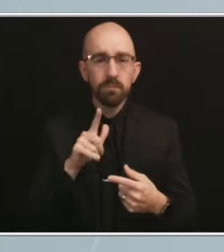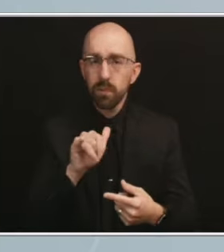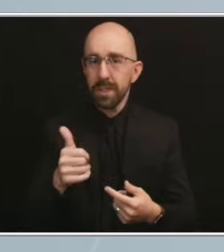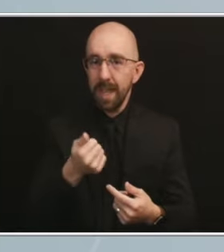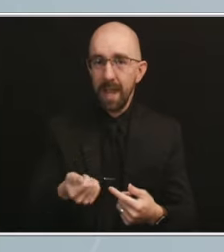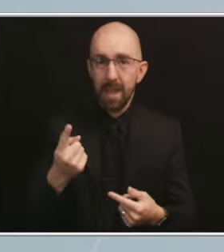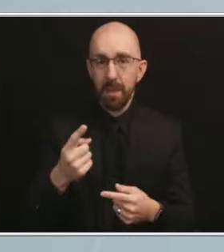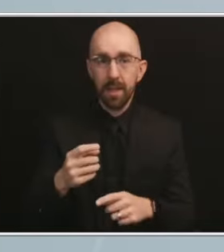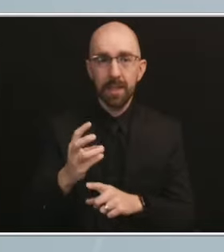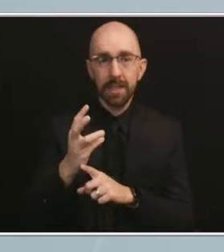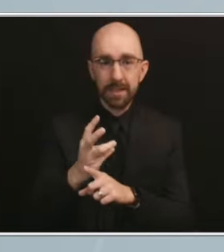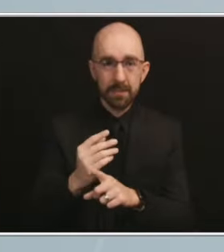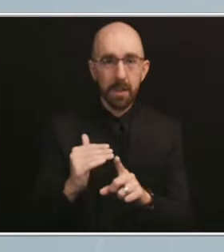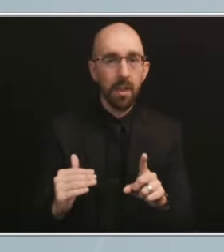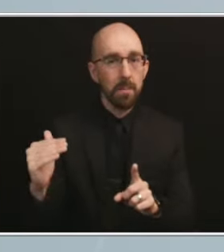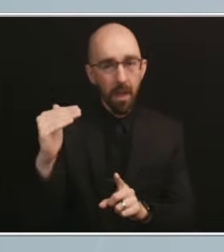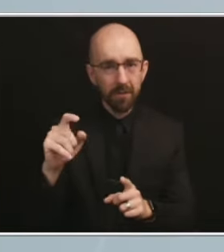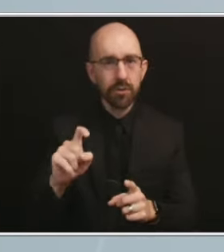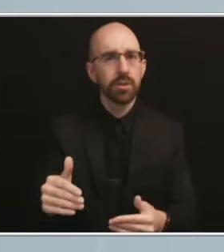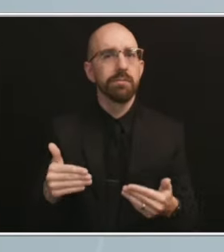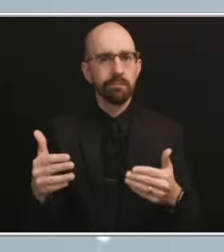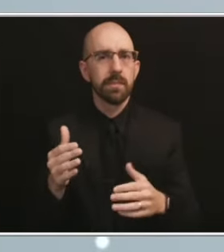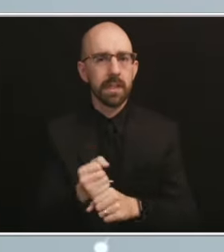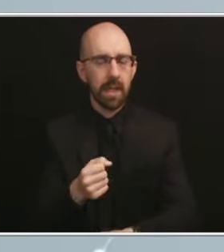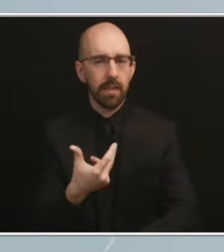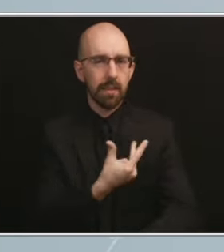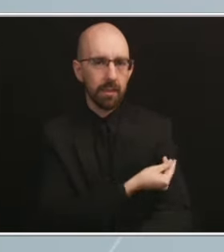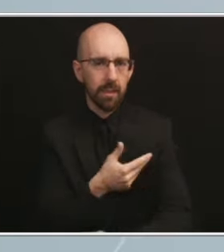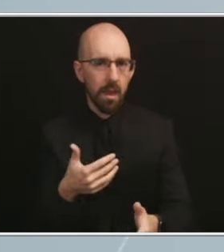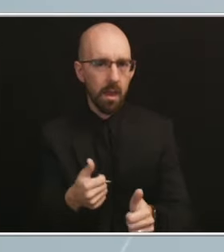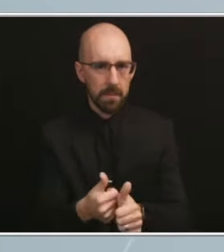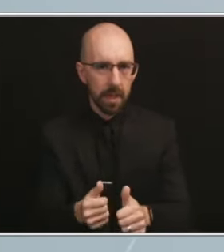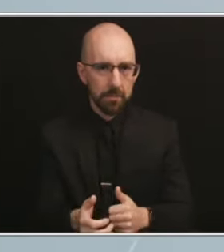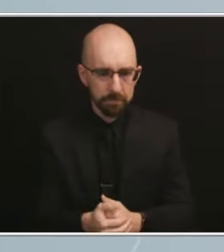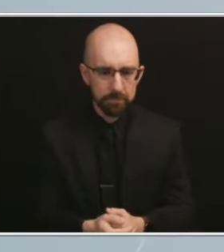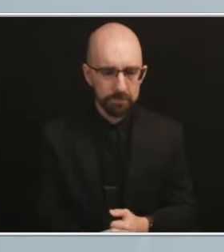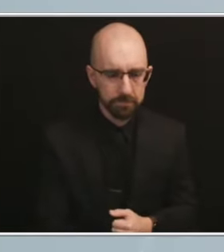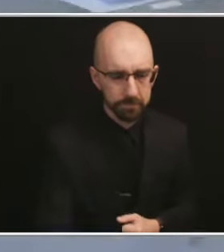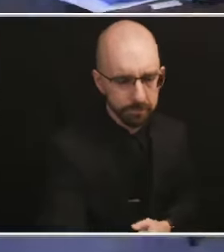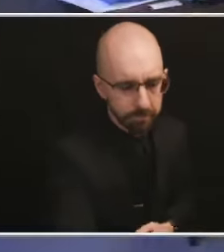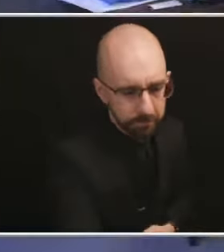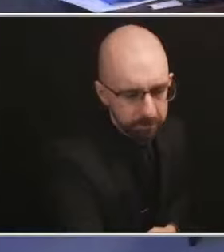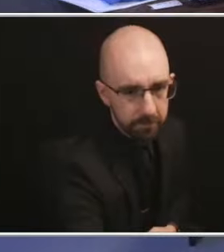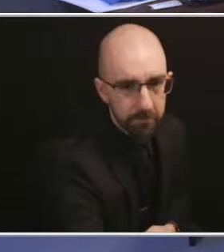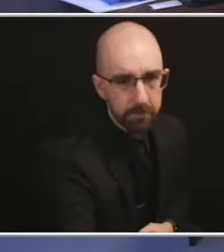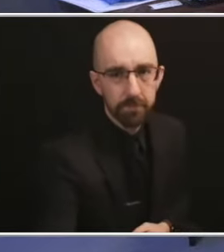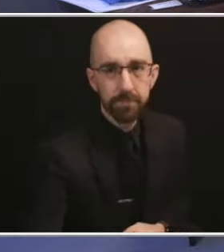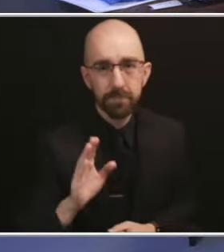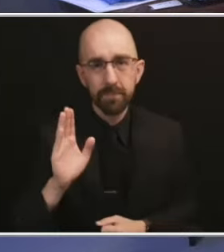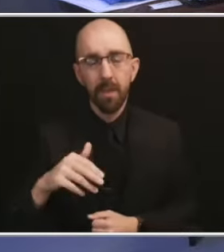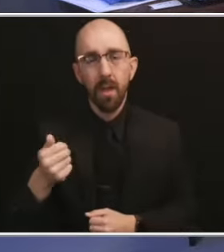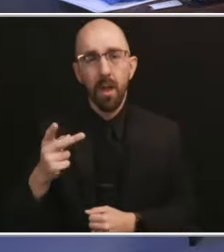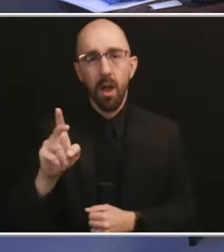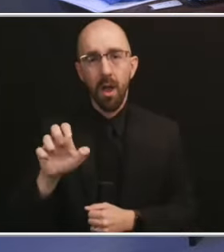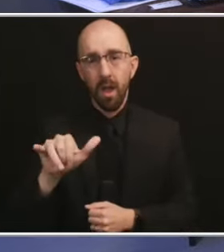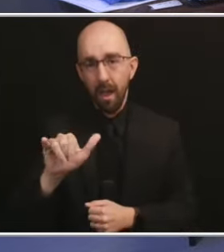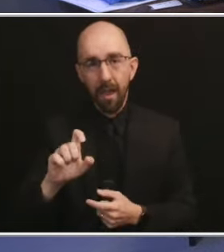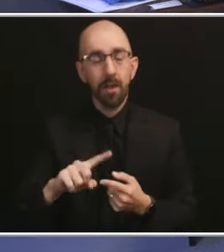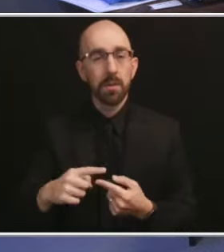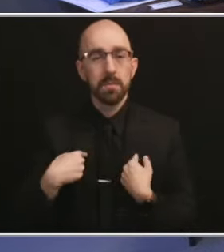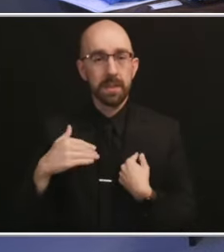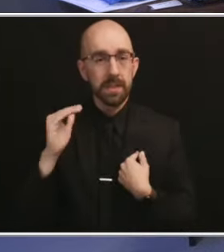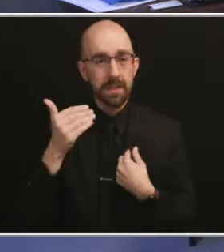months and above should get an updated COVID-19 vaccine. You know, Hawkeye, to me it's like the scientific folks